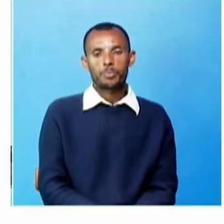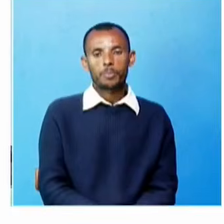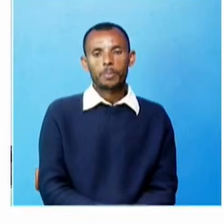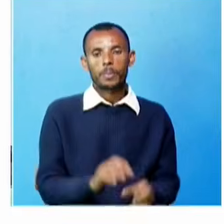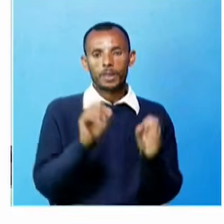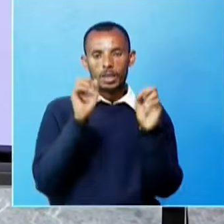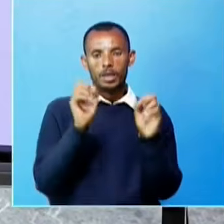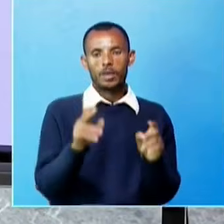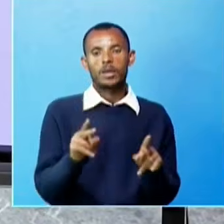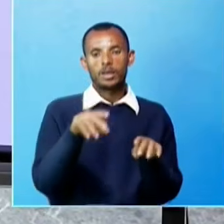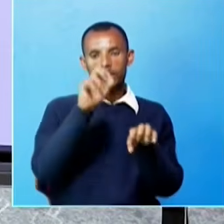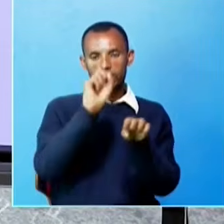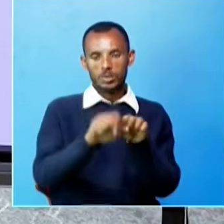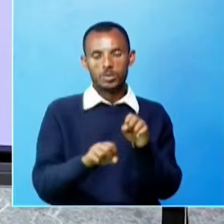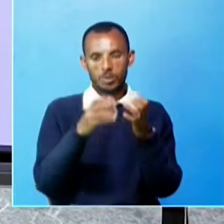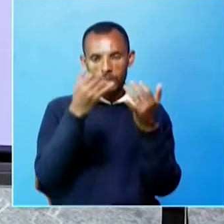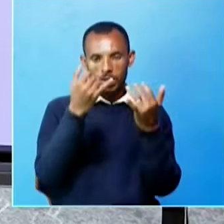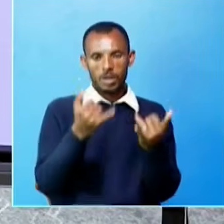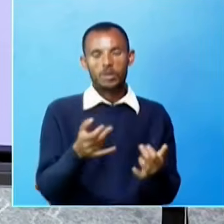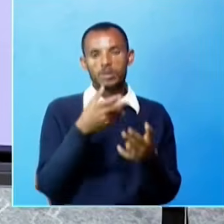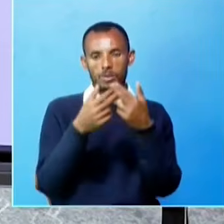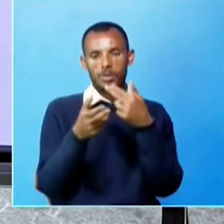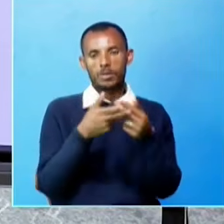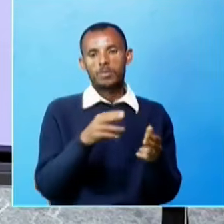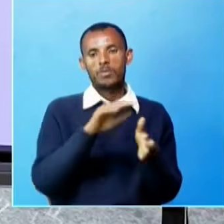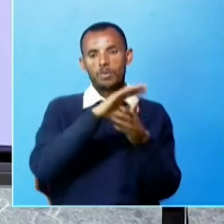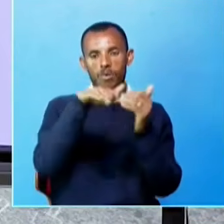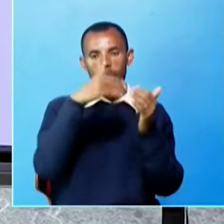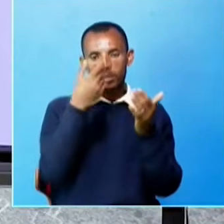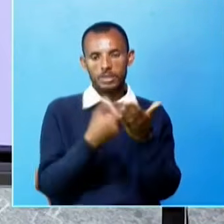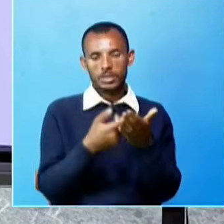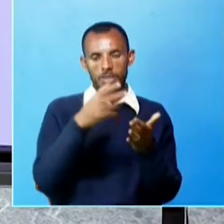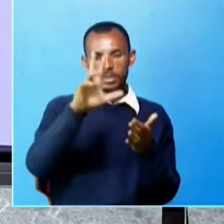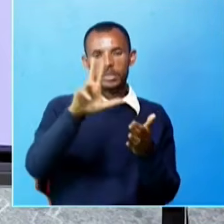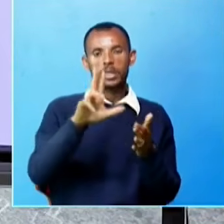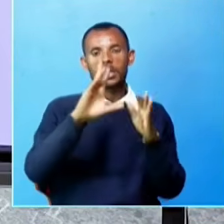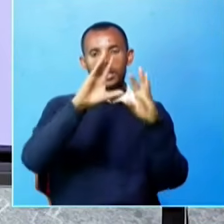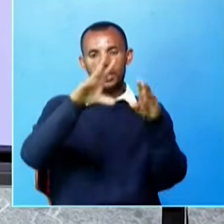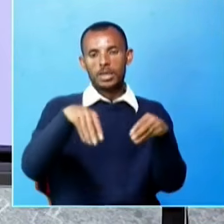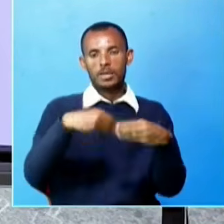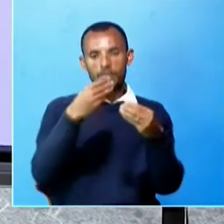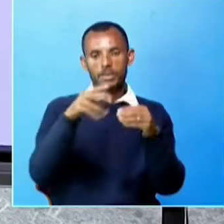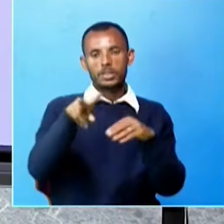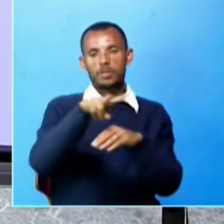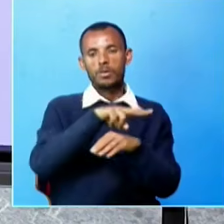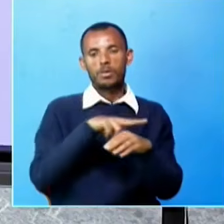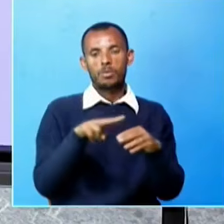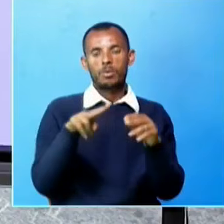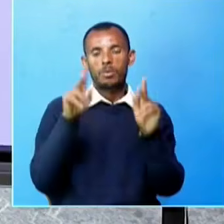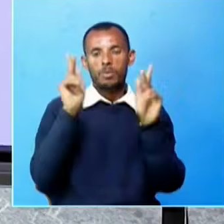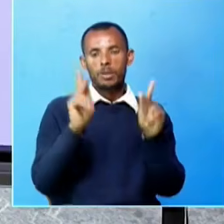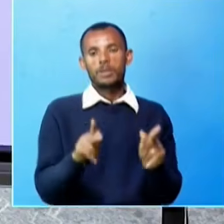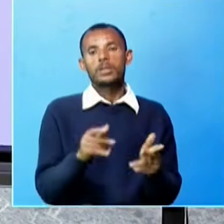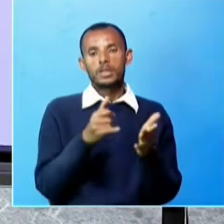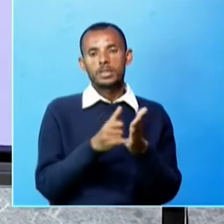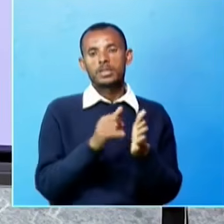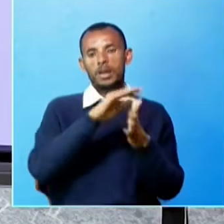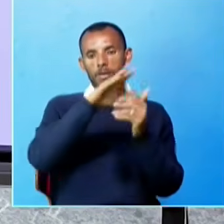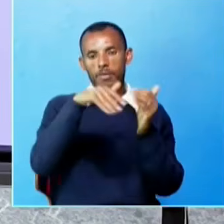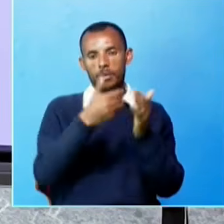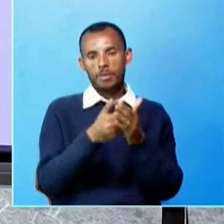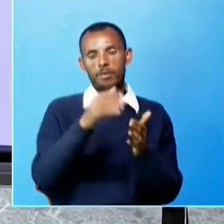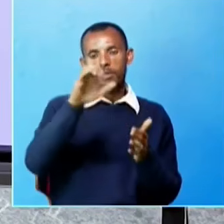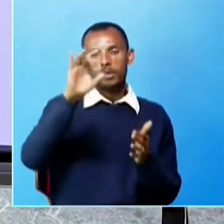Okay, so now the product of all these three gives us the volume of a prism. It's around 48